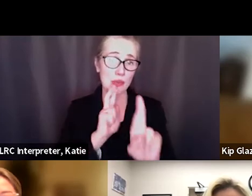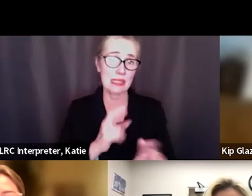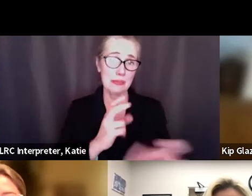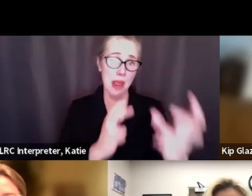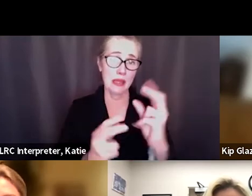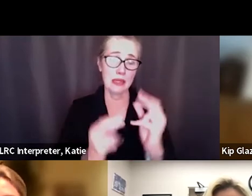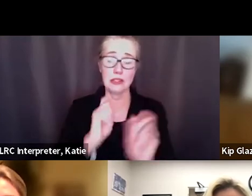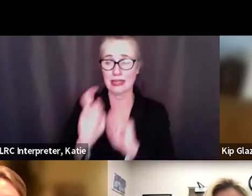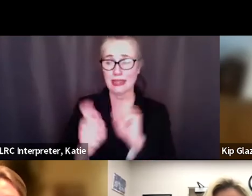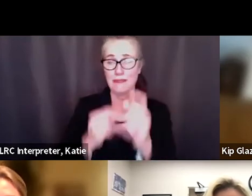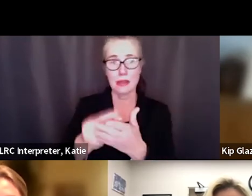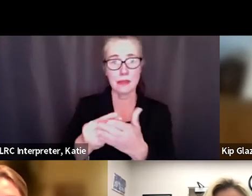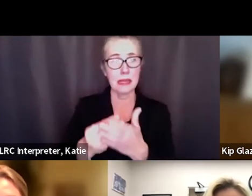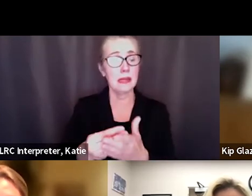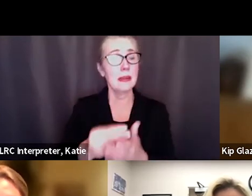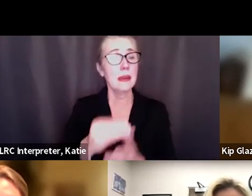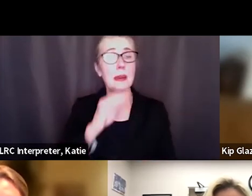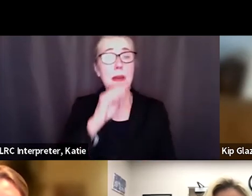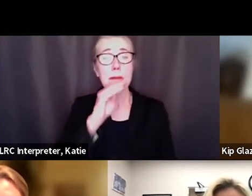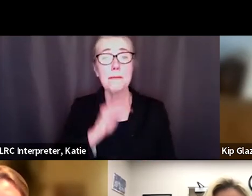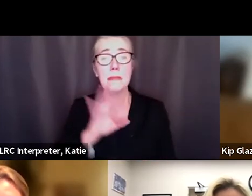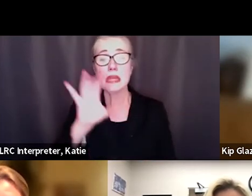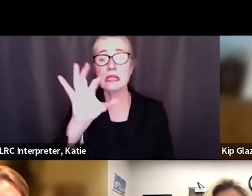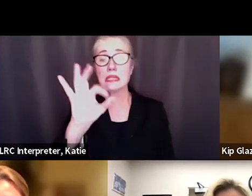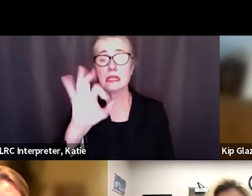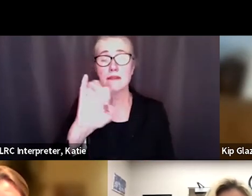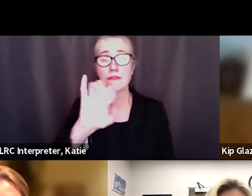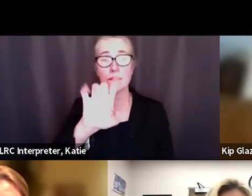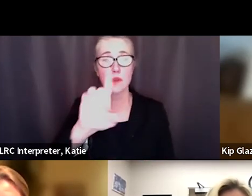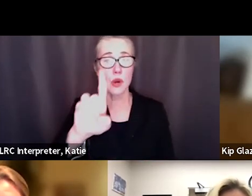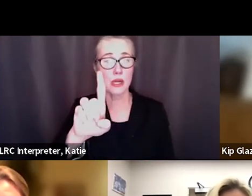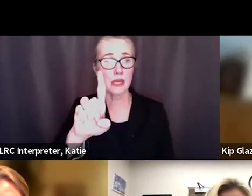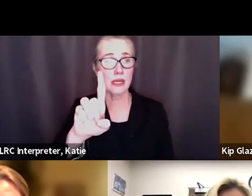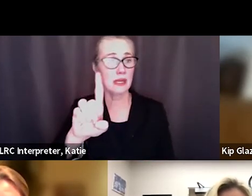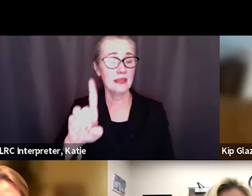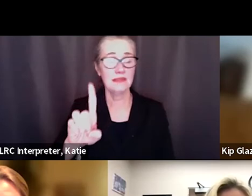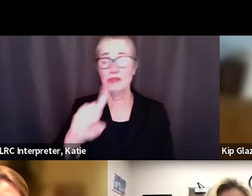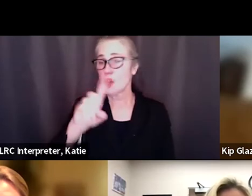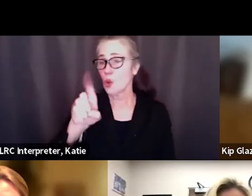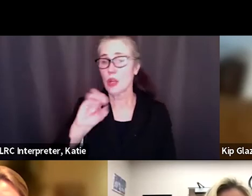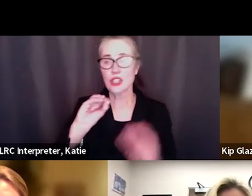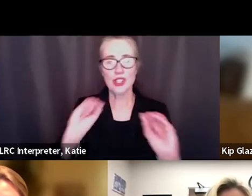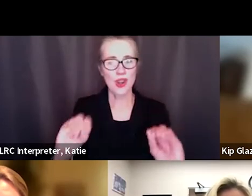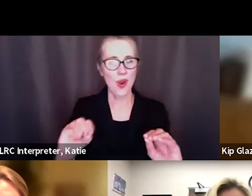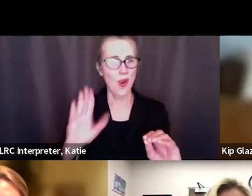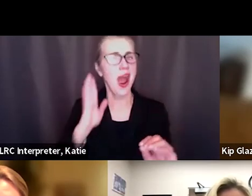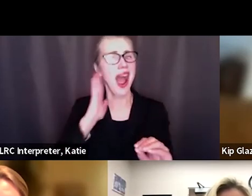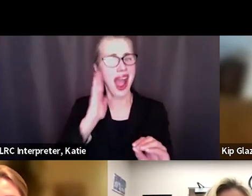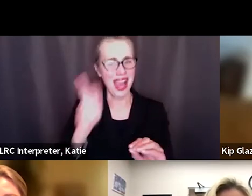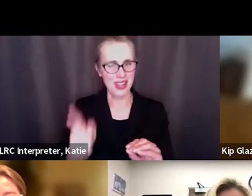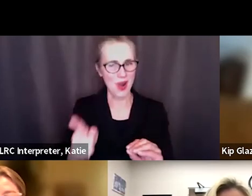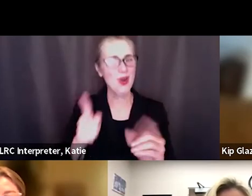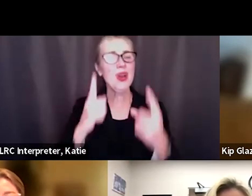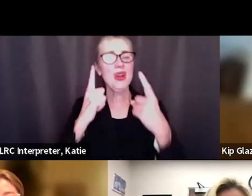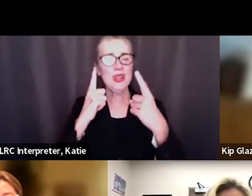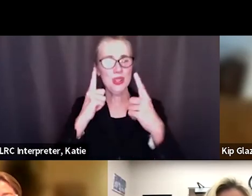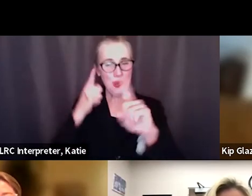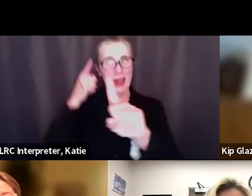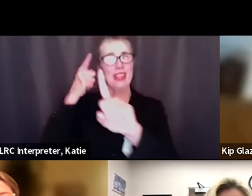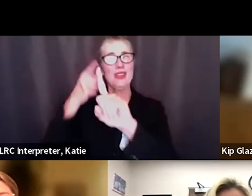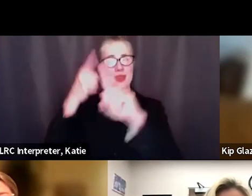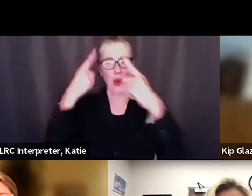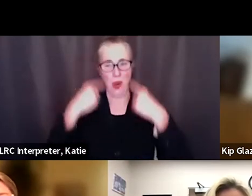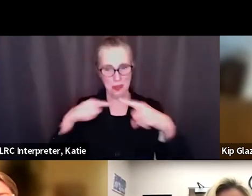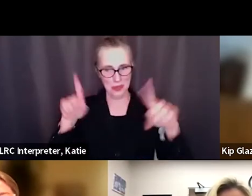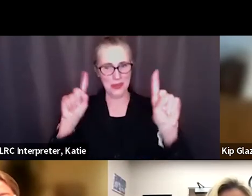uh miss ford uh no questions just absolutely certain that you will make your goal i can tell i i i know